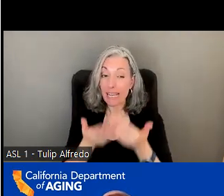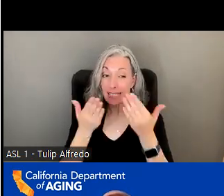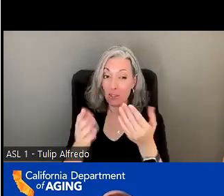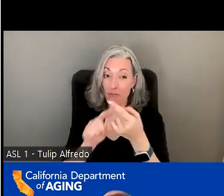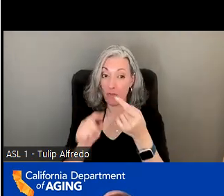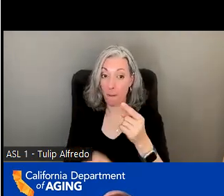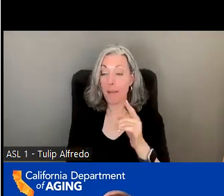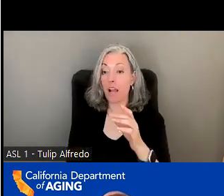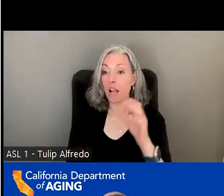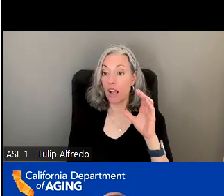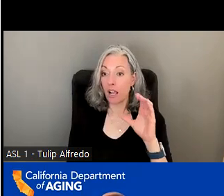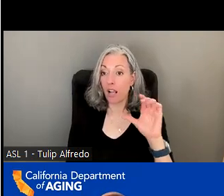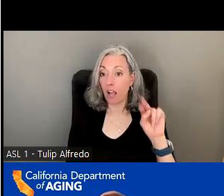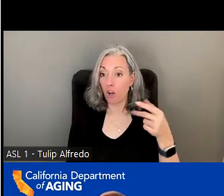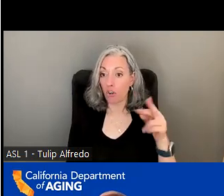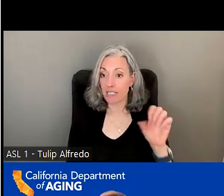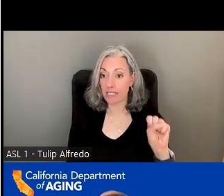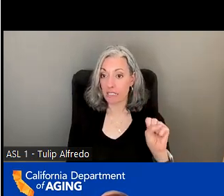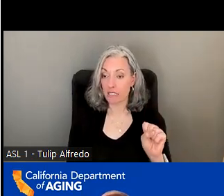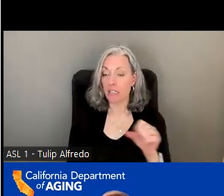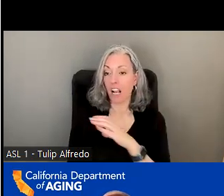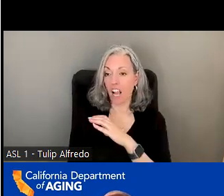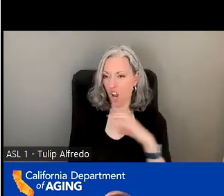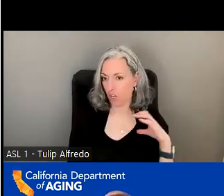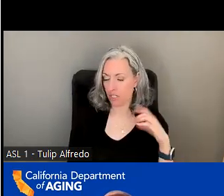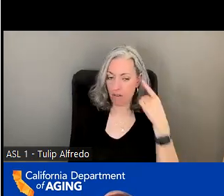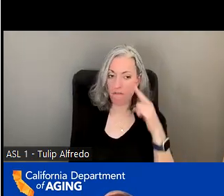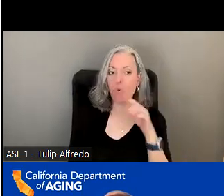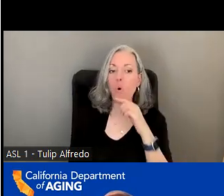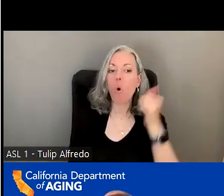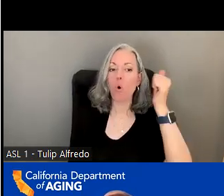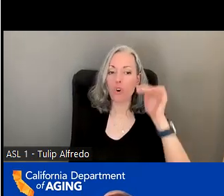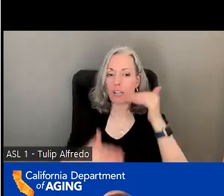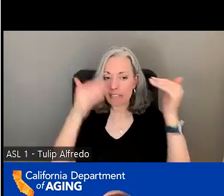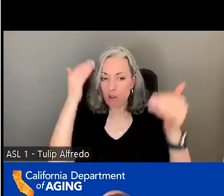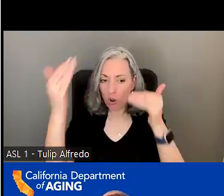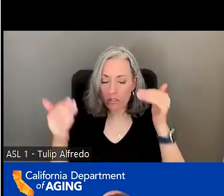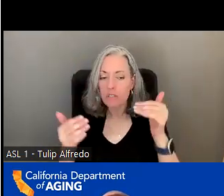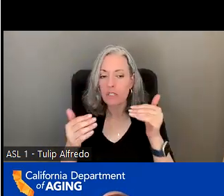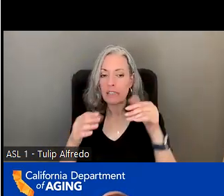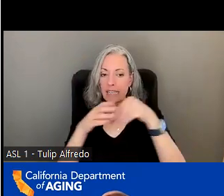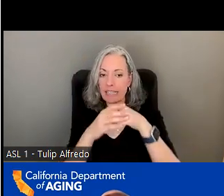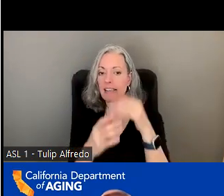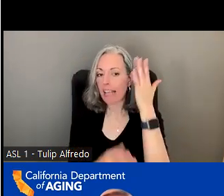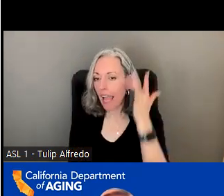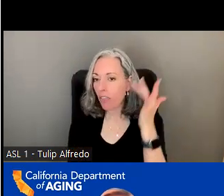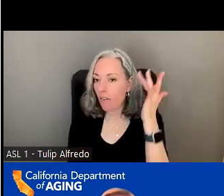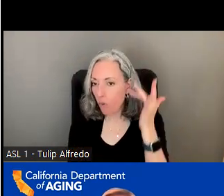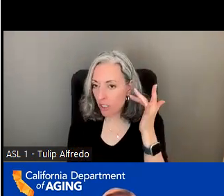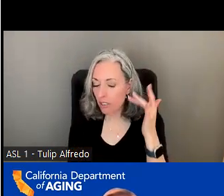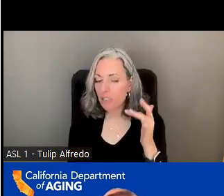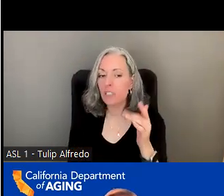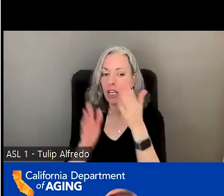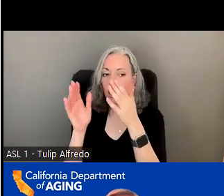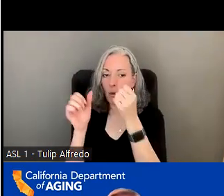That's really the flagship program for older adult services nationwide and in California. And in preparation